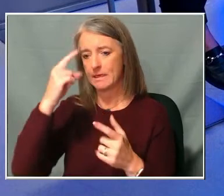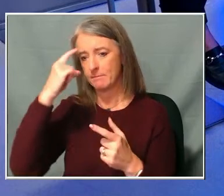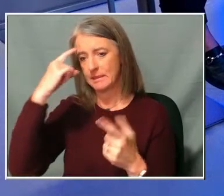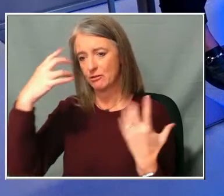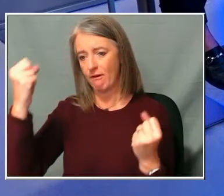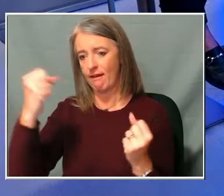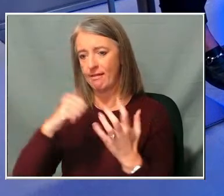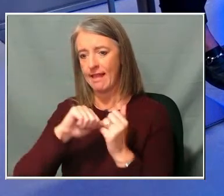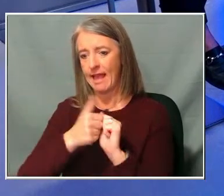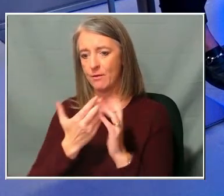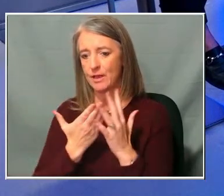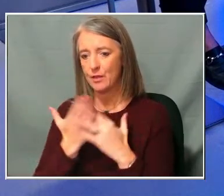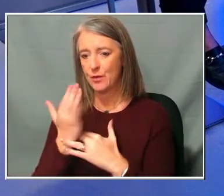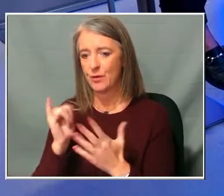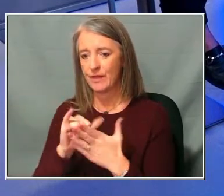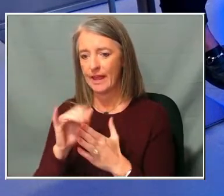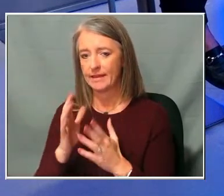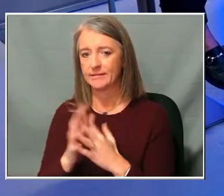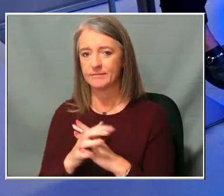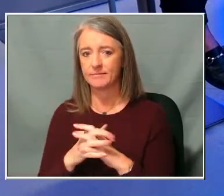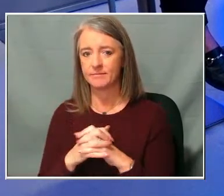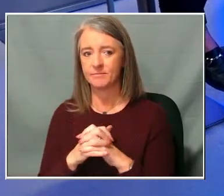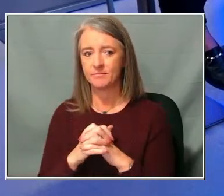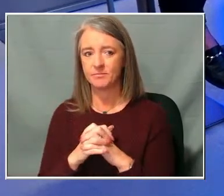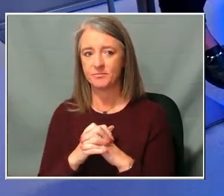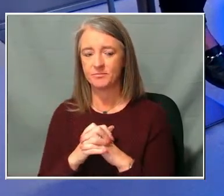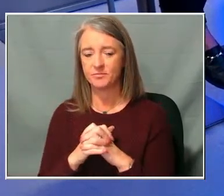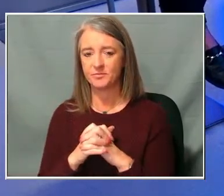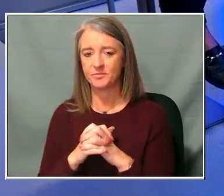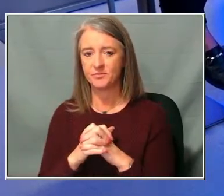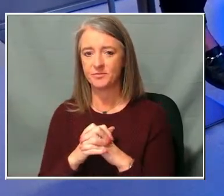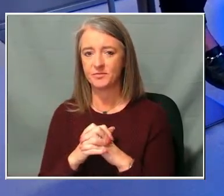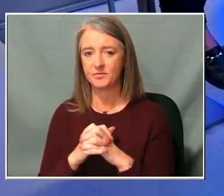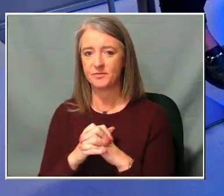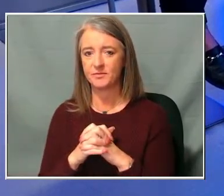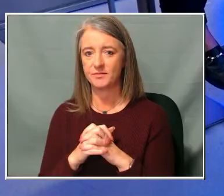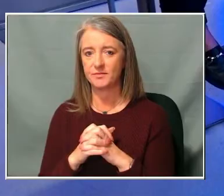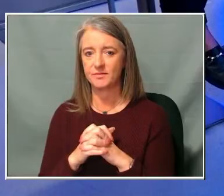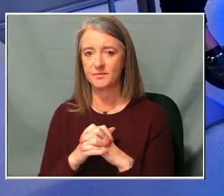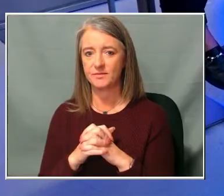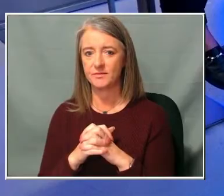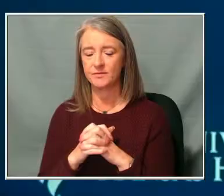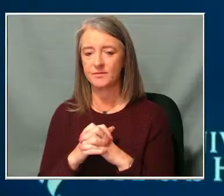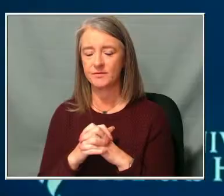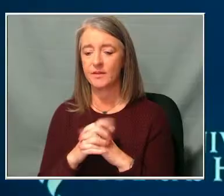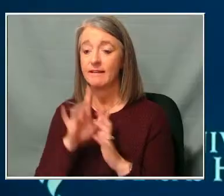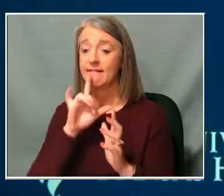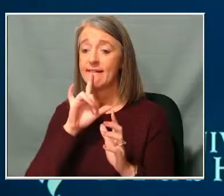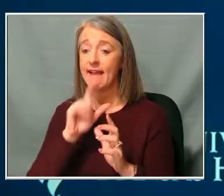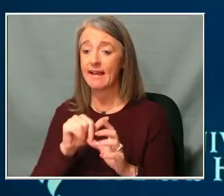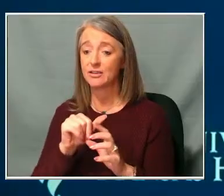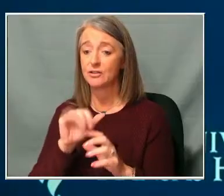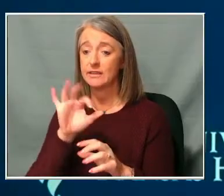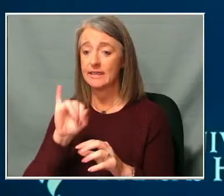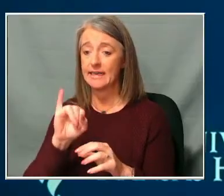through it. You could both jump in on this one. Sure. Well, that's actually one of the things that makes intermittent fasting different, is that